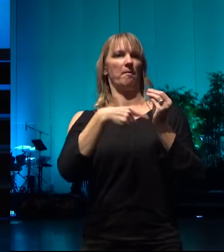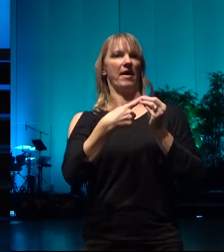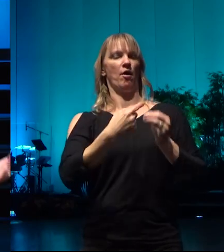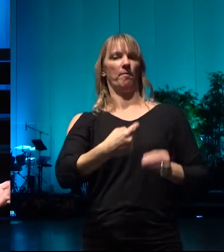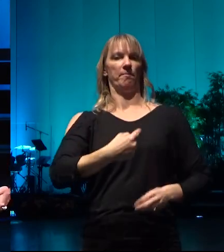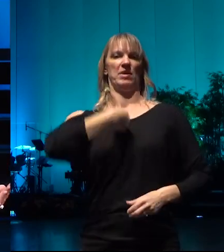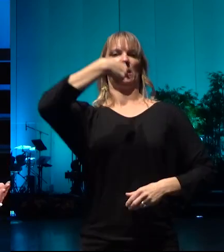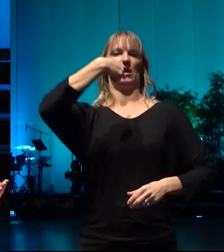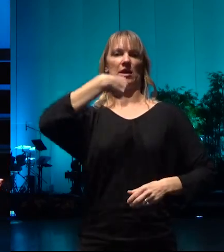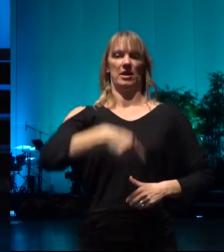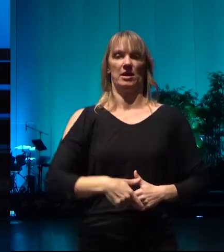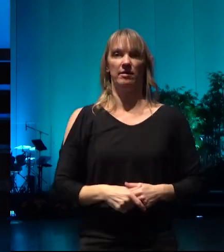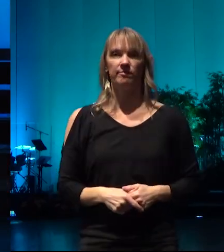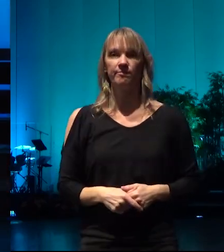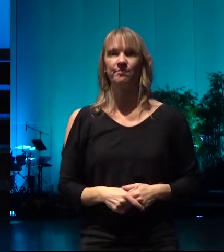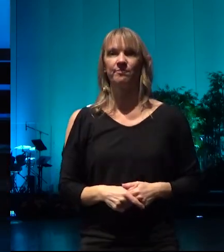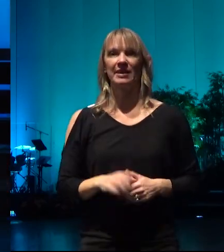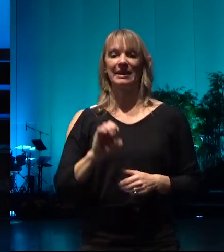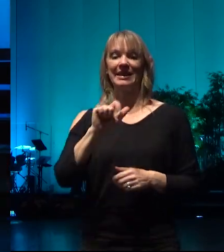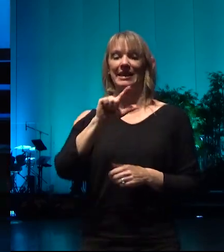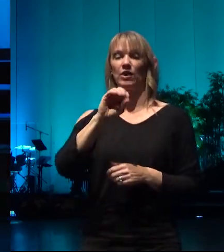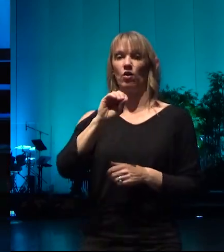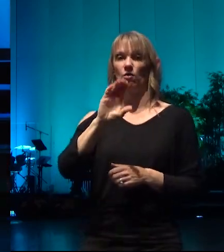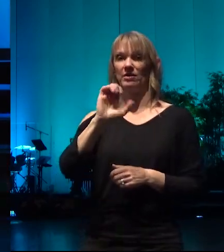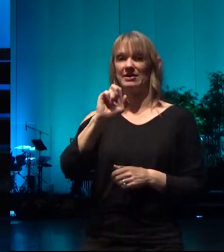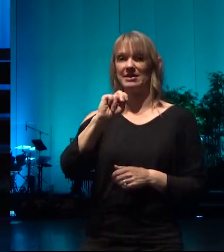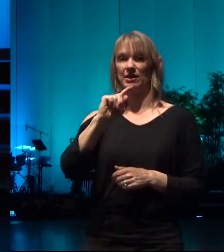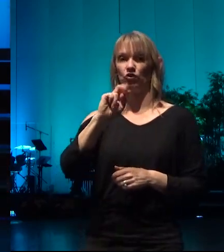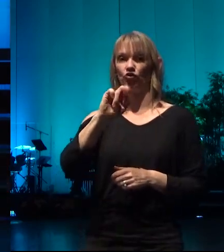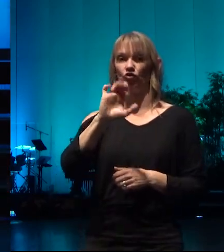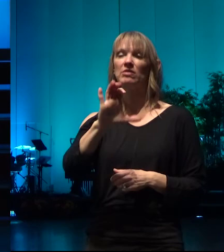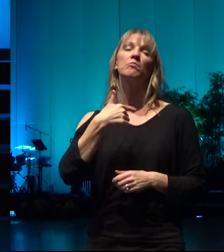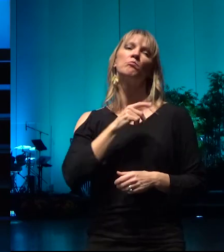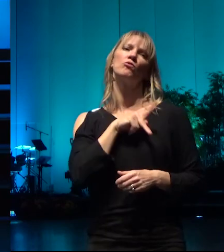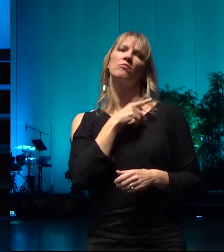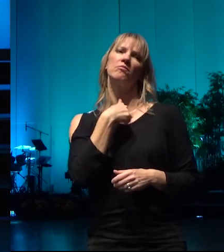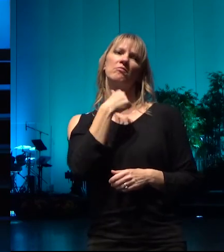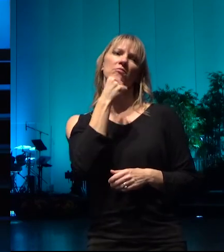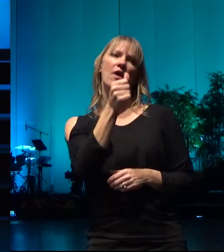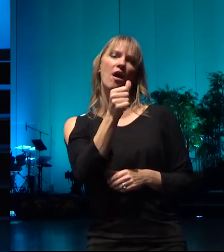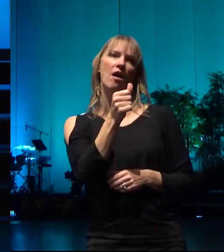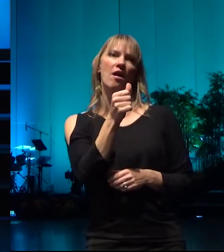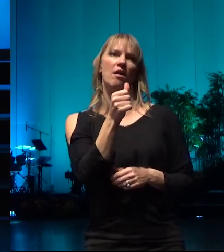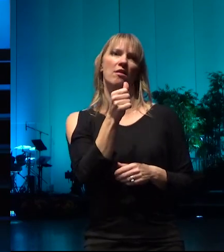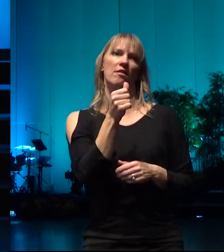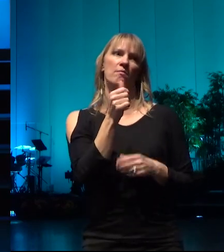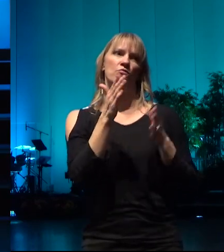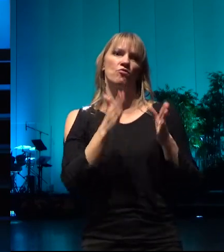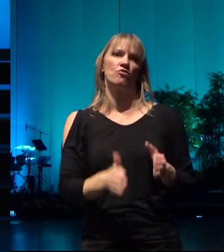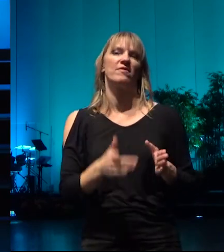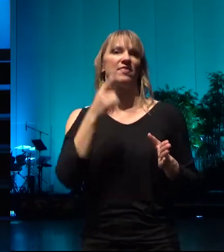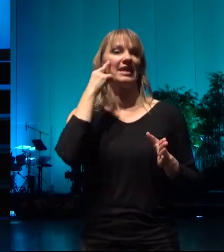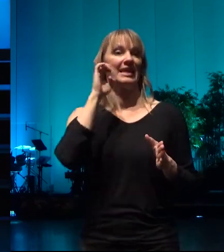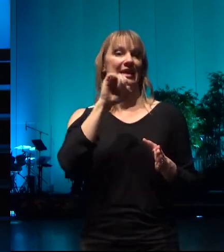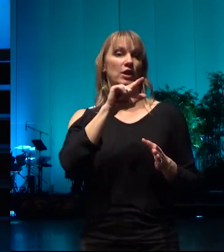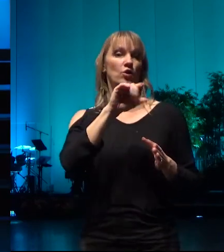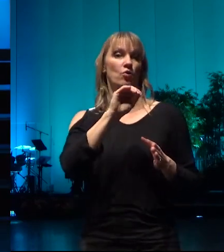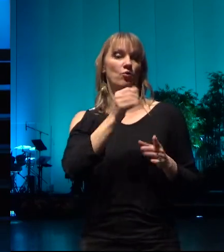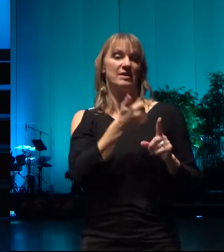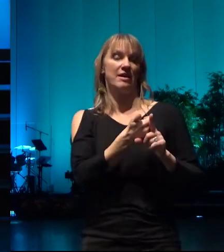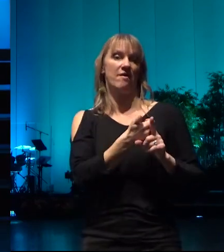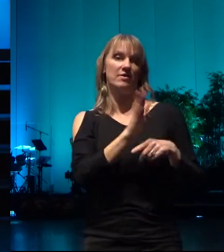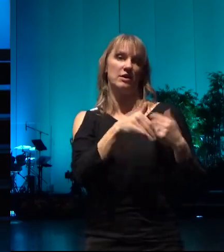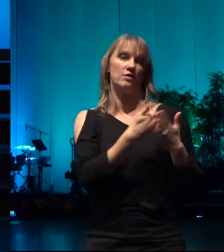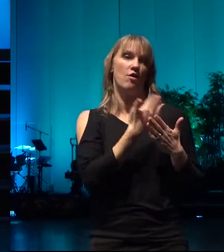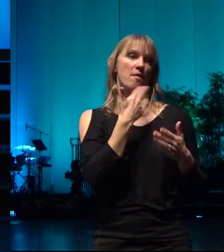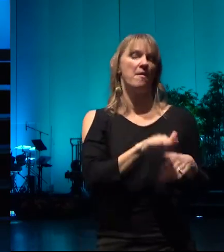all about me. And so it's egocentric. Now, I don't personally happen to be one of those people who thinks that the ego self